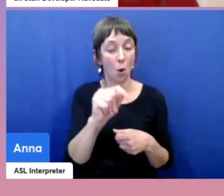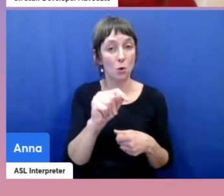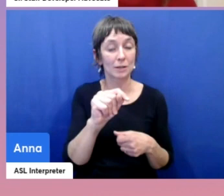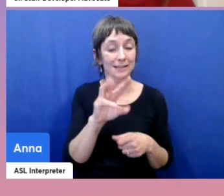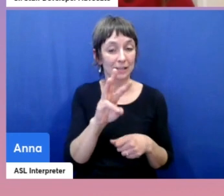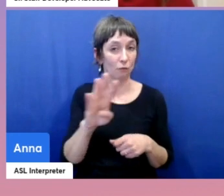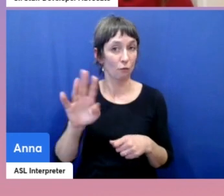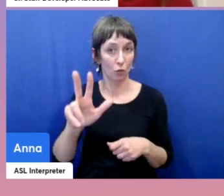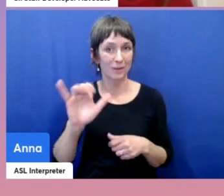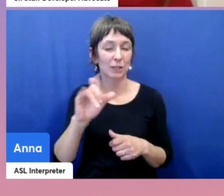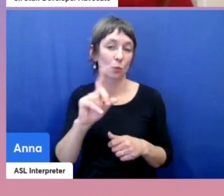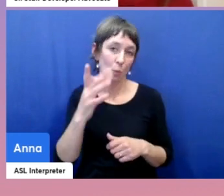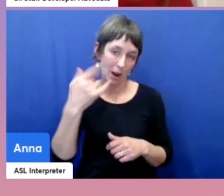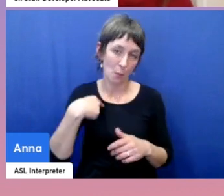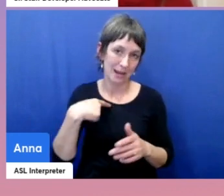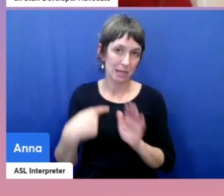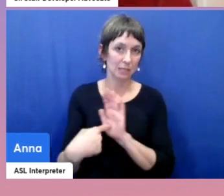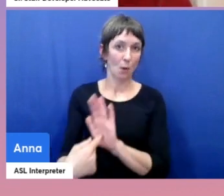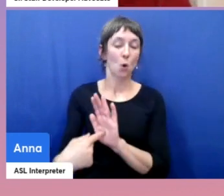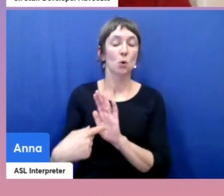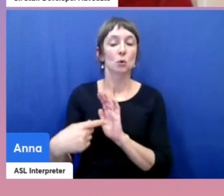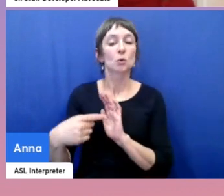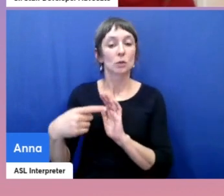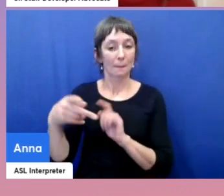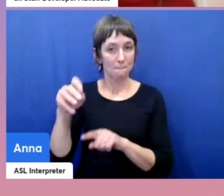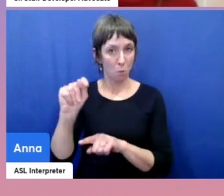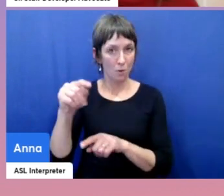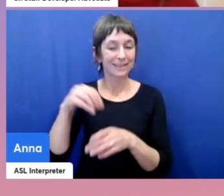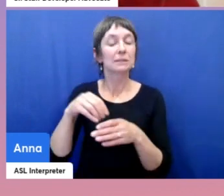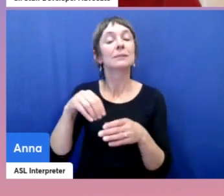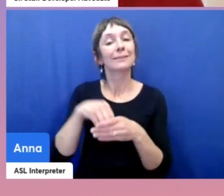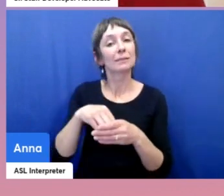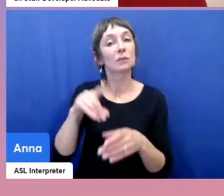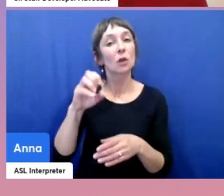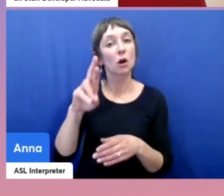expose port 6443 in the Docker run command.